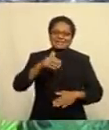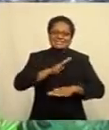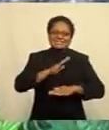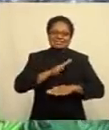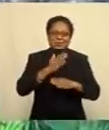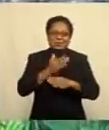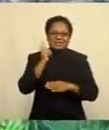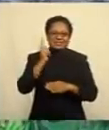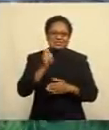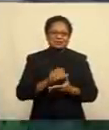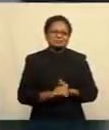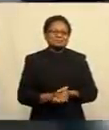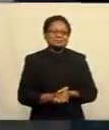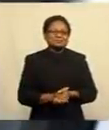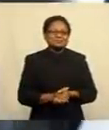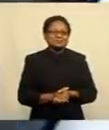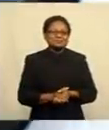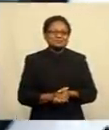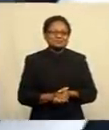FBC News.